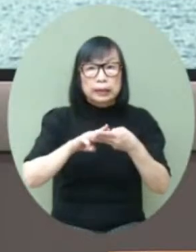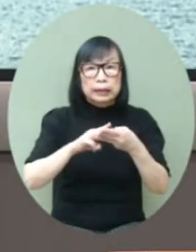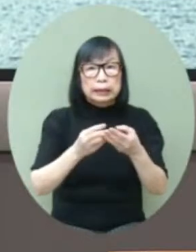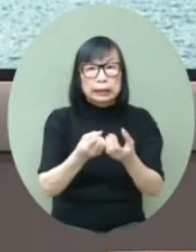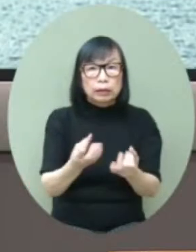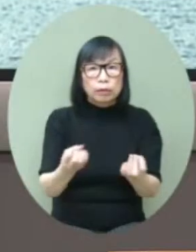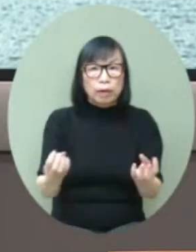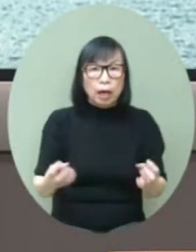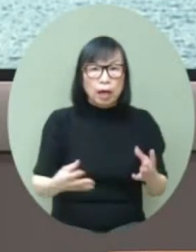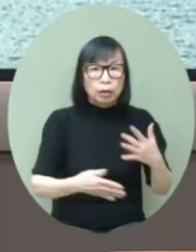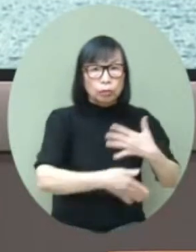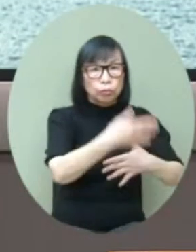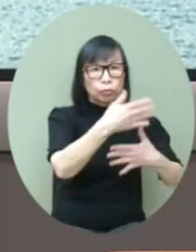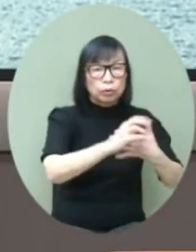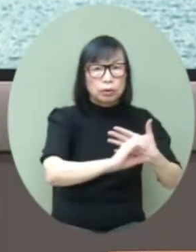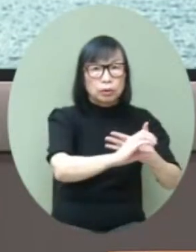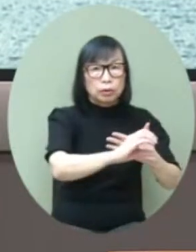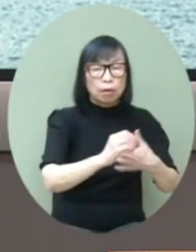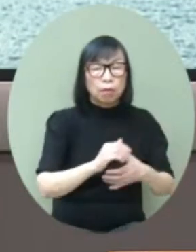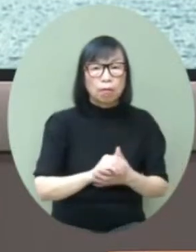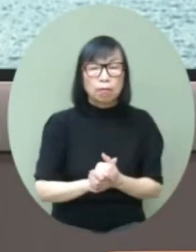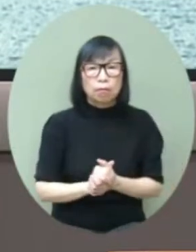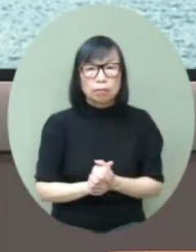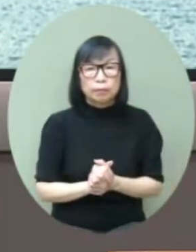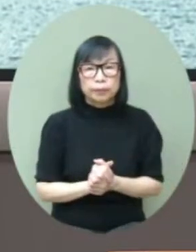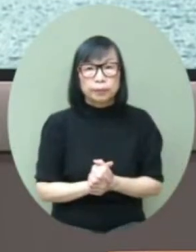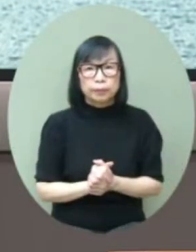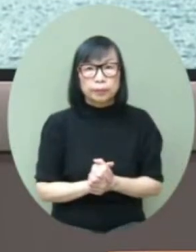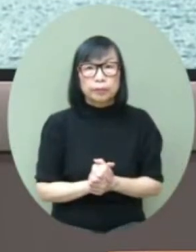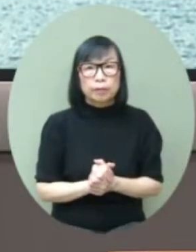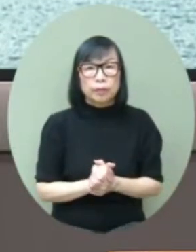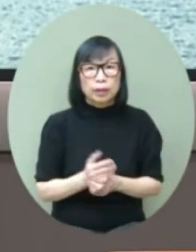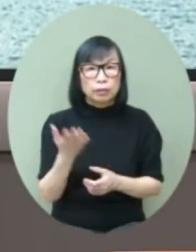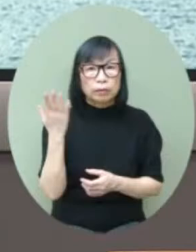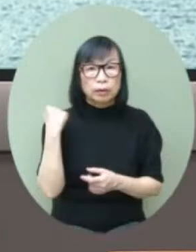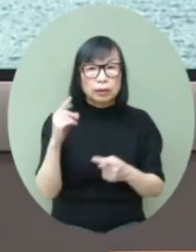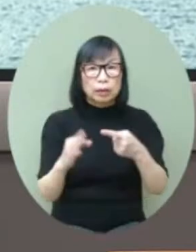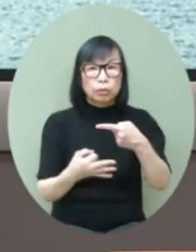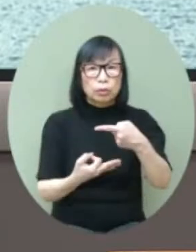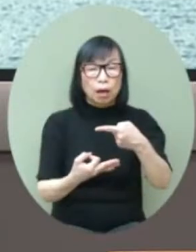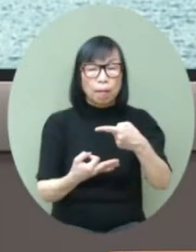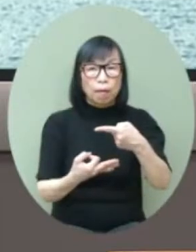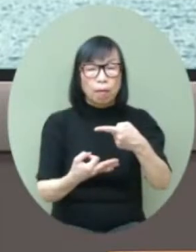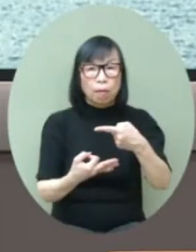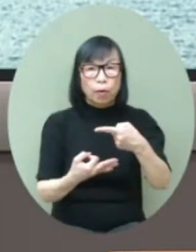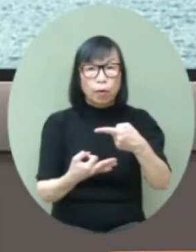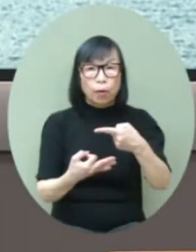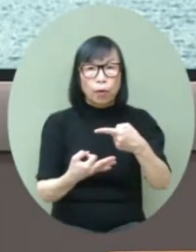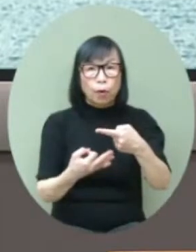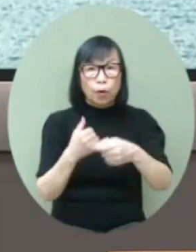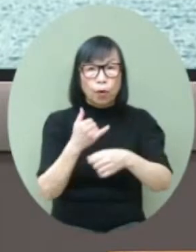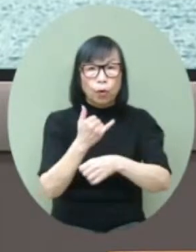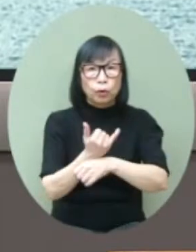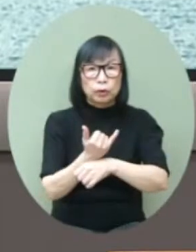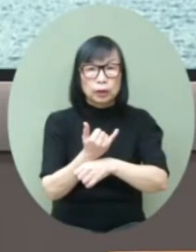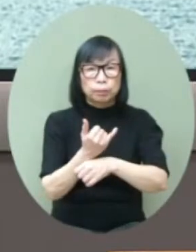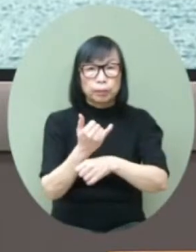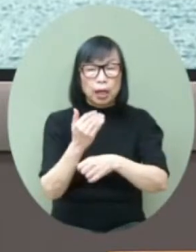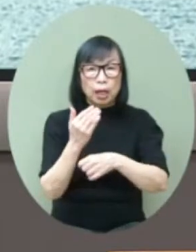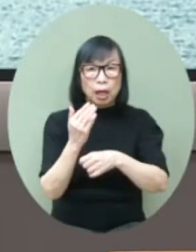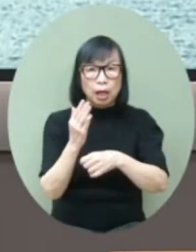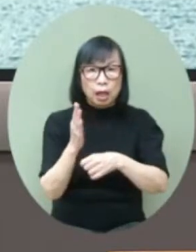She's living in Yanlai Fa Yun in Ho Man Tin, Block C, on the 3rd of January at